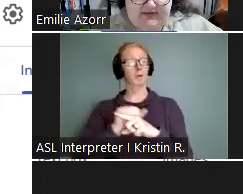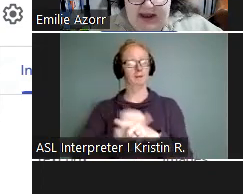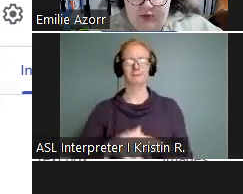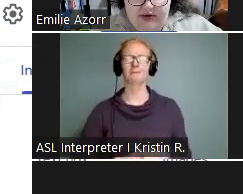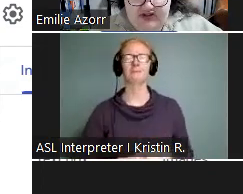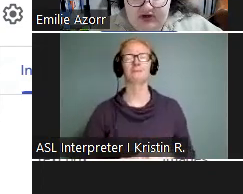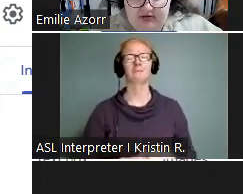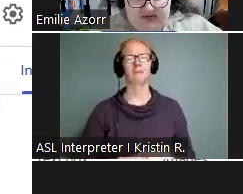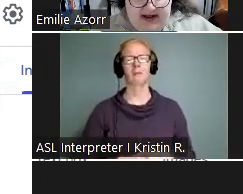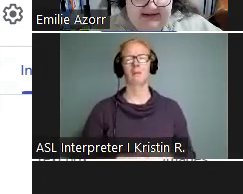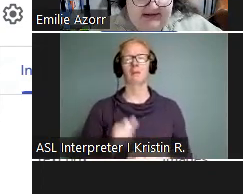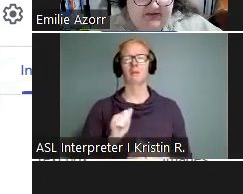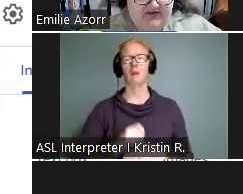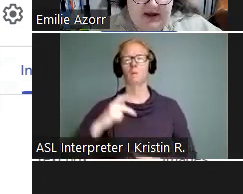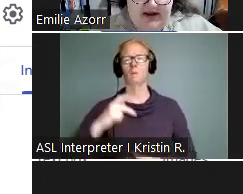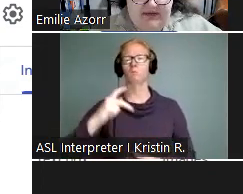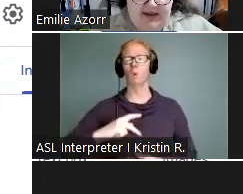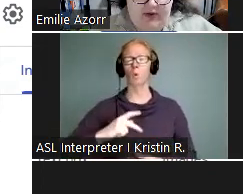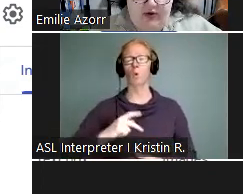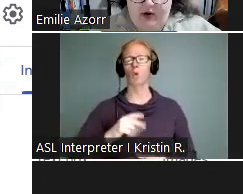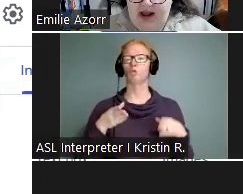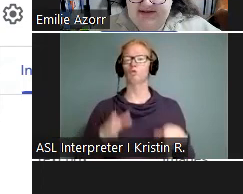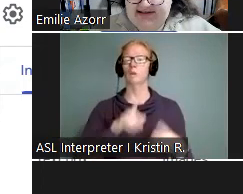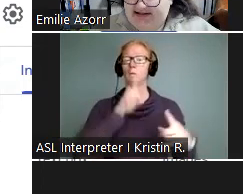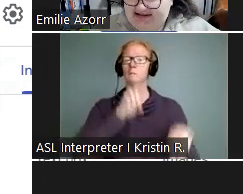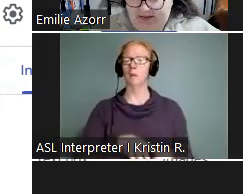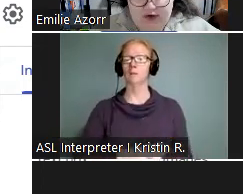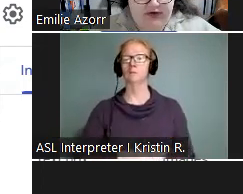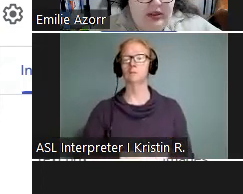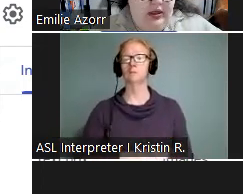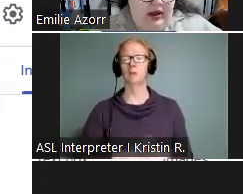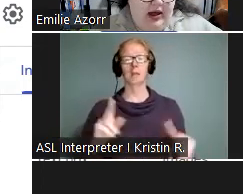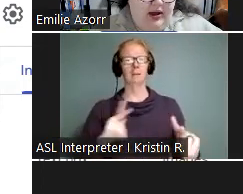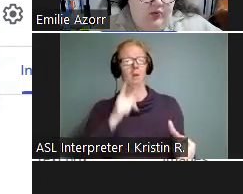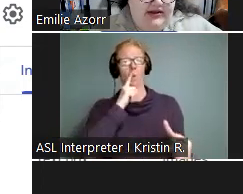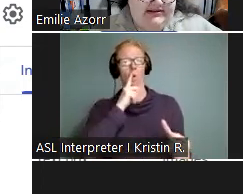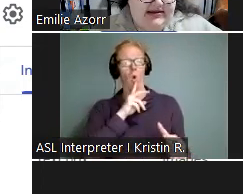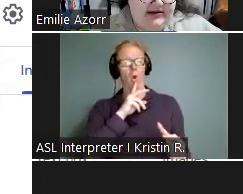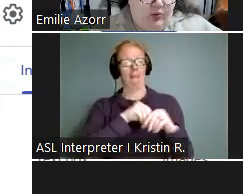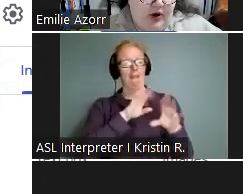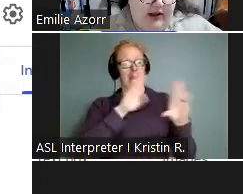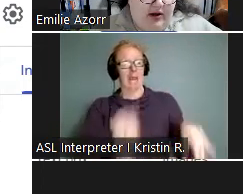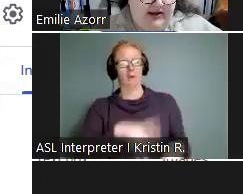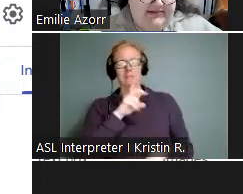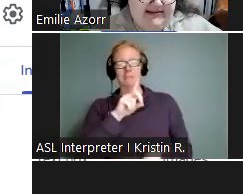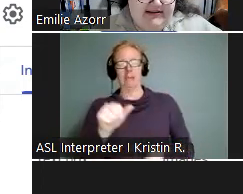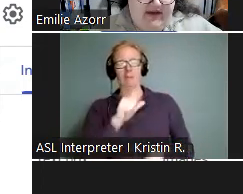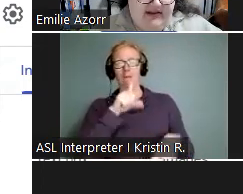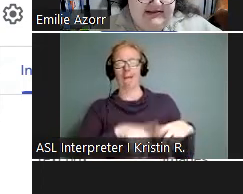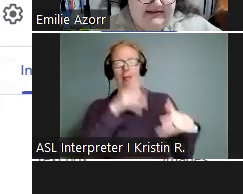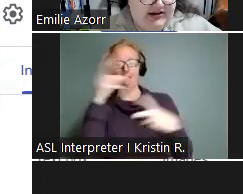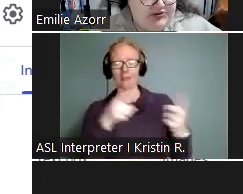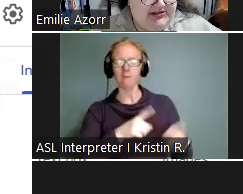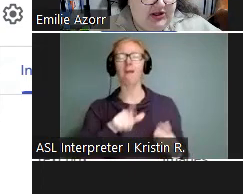This was by Portland Street Response. It's responding to people who are houseless and disabled. We did one on